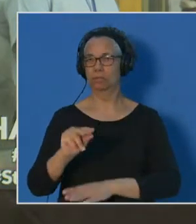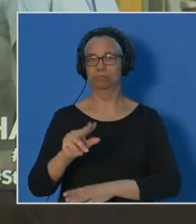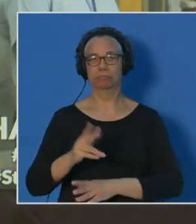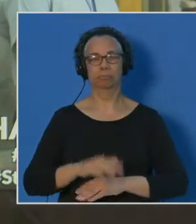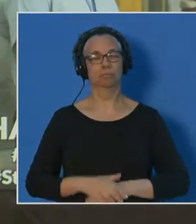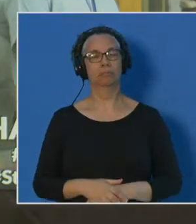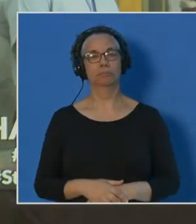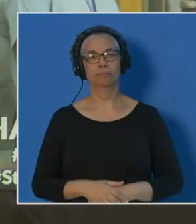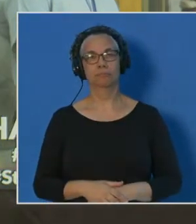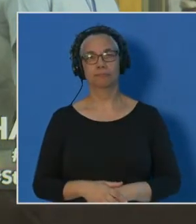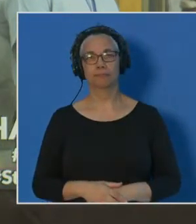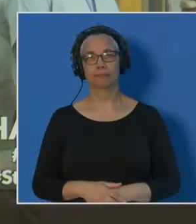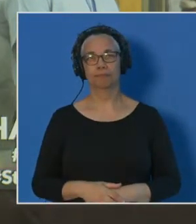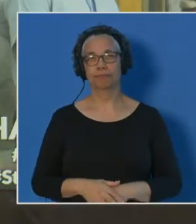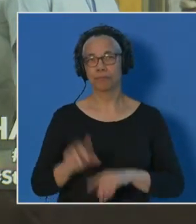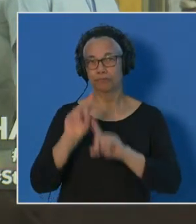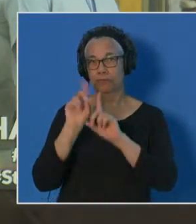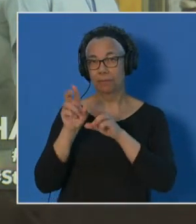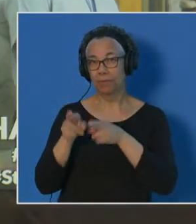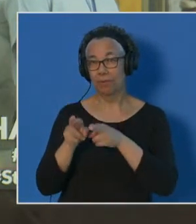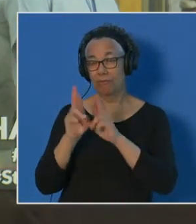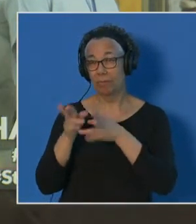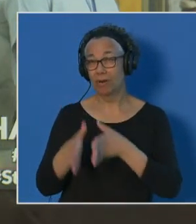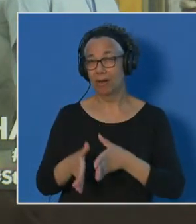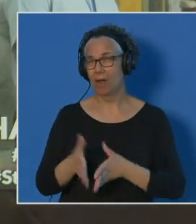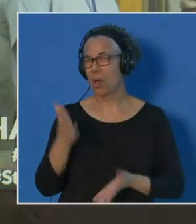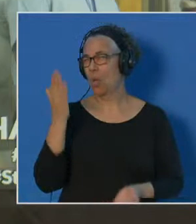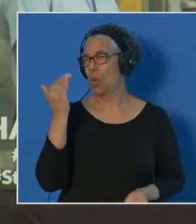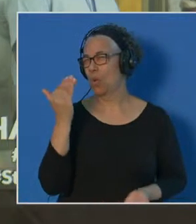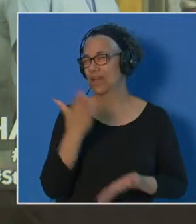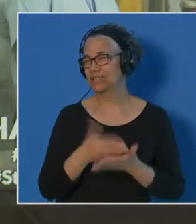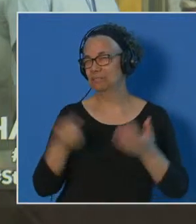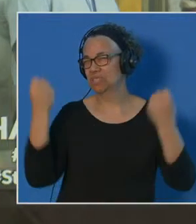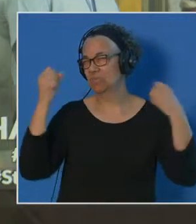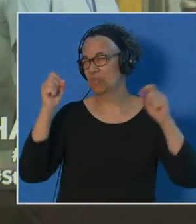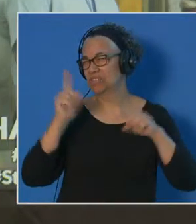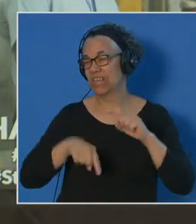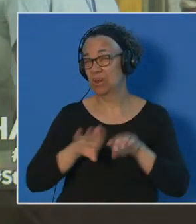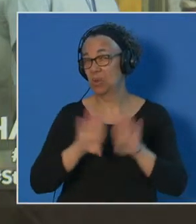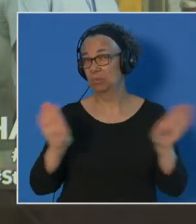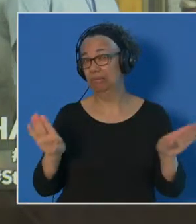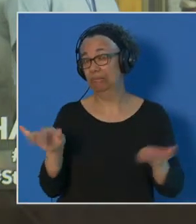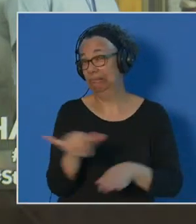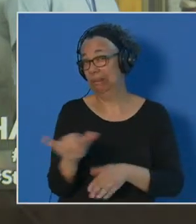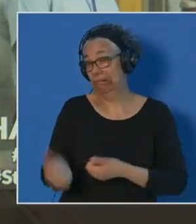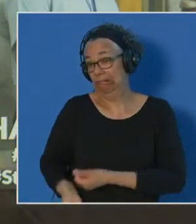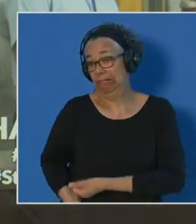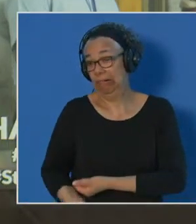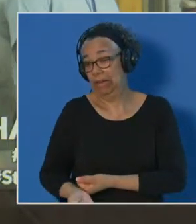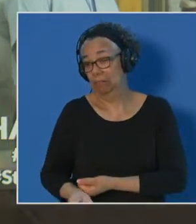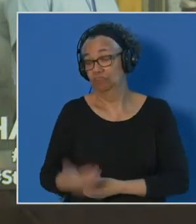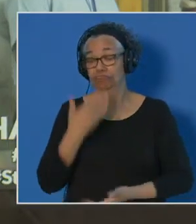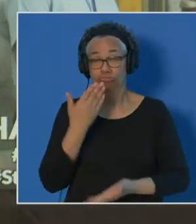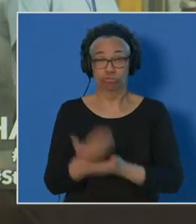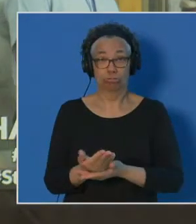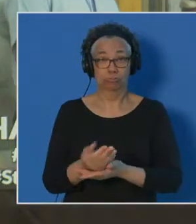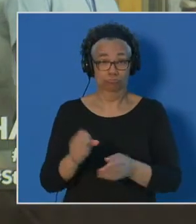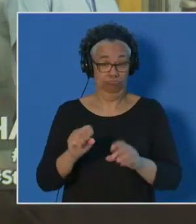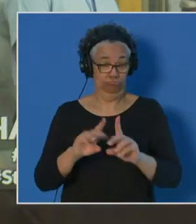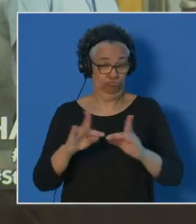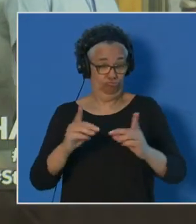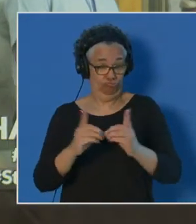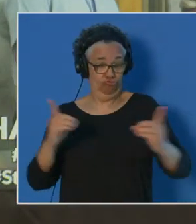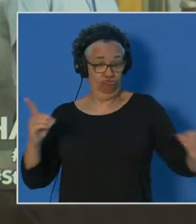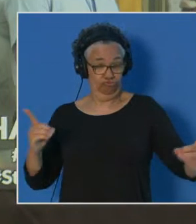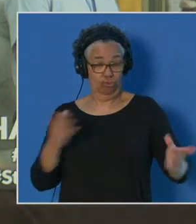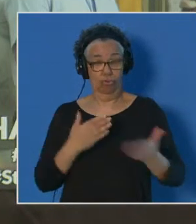People have been asking why certain sports can't reopen, like, for example, like cricket, which has good social distancing, even though it's